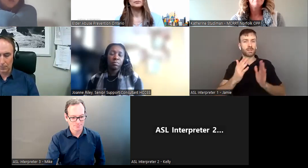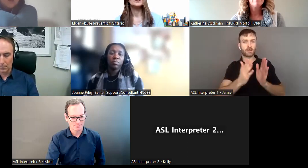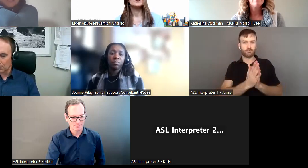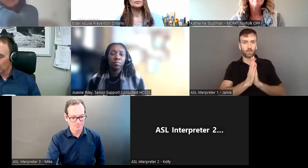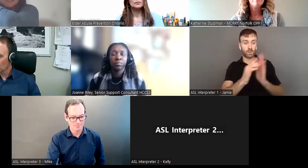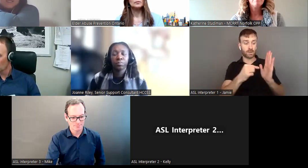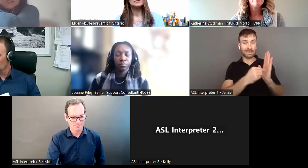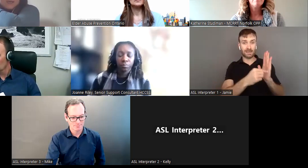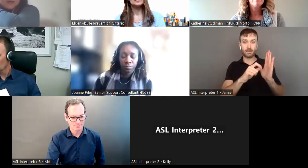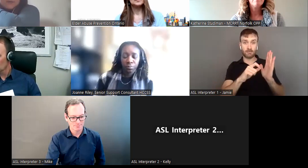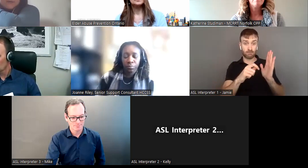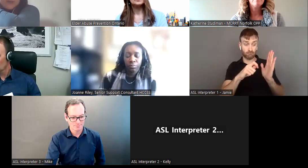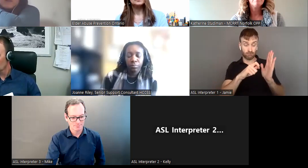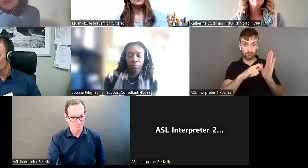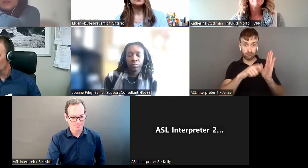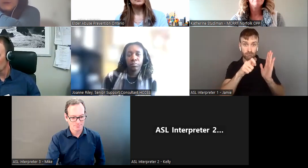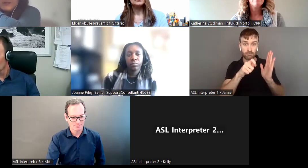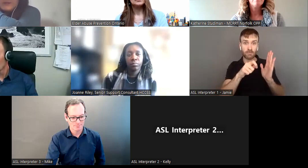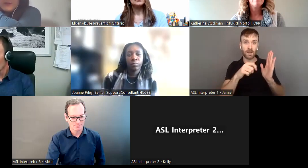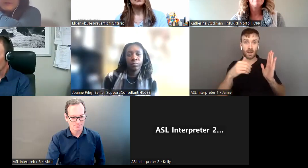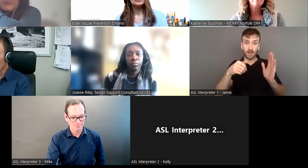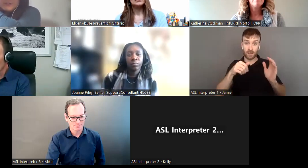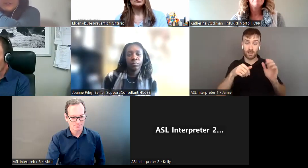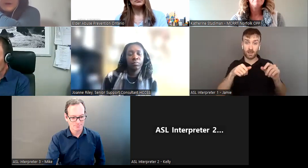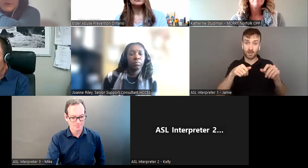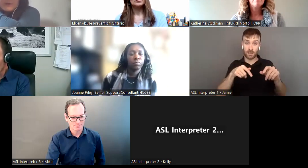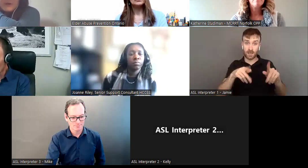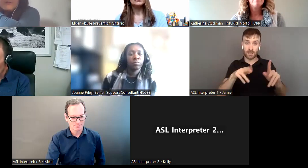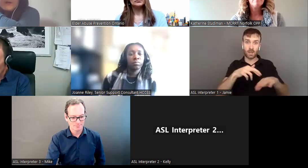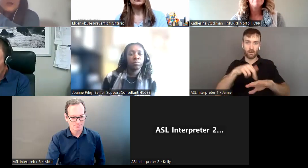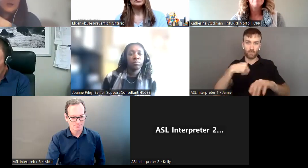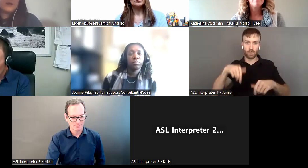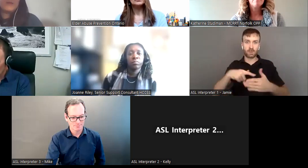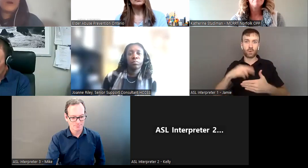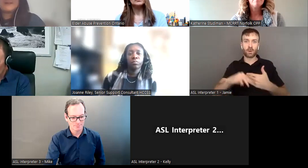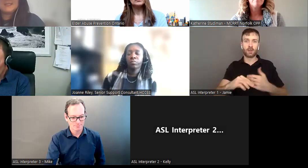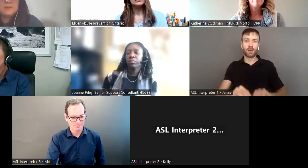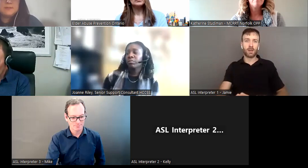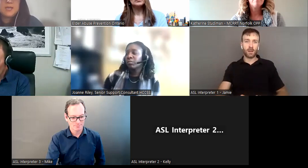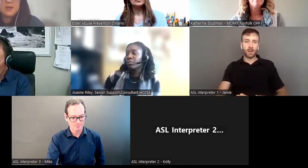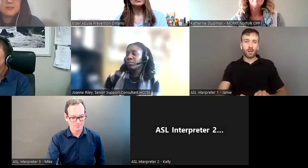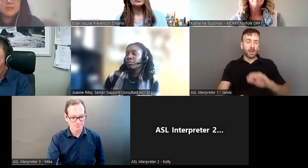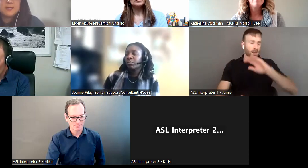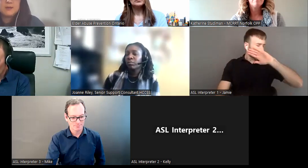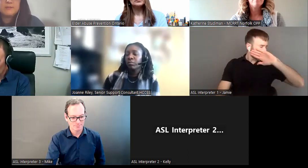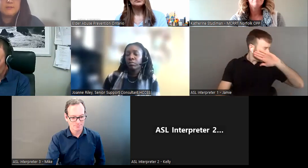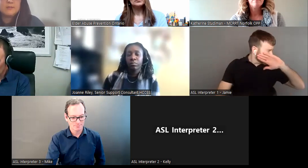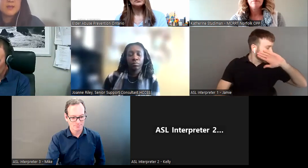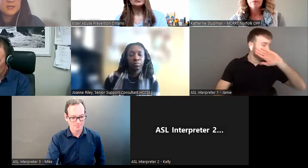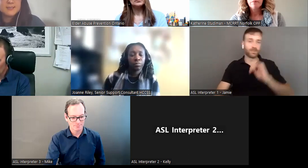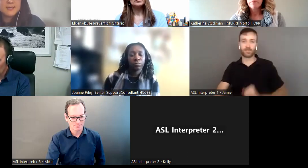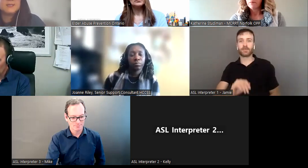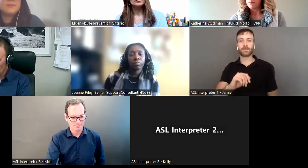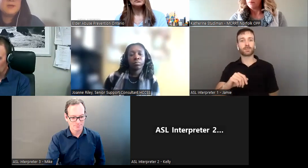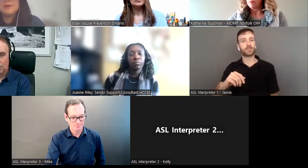if there is consent by the client to know that they're being referred to our program. Obviously, sometimes they can't